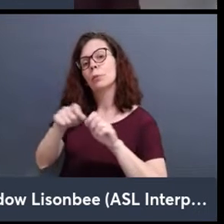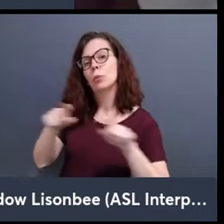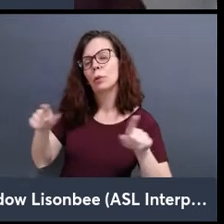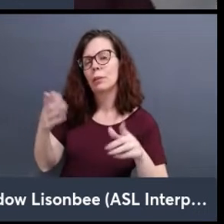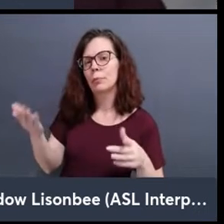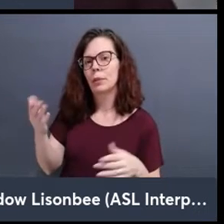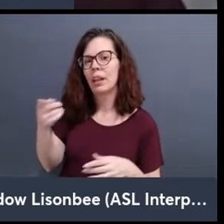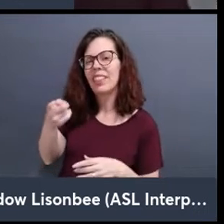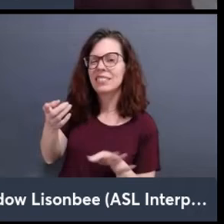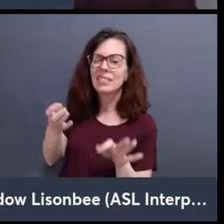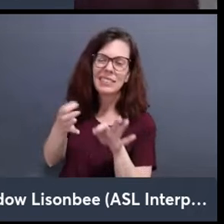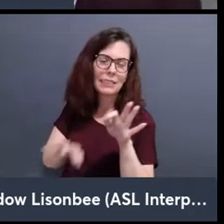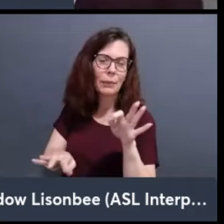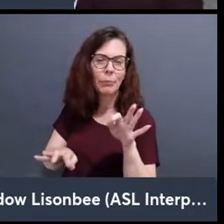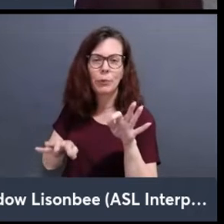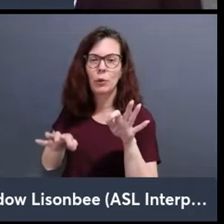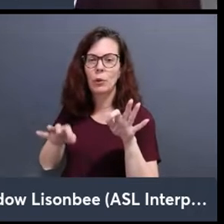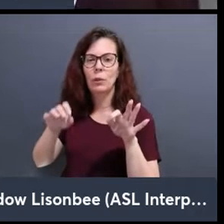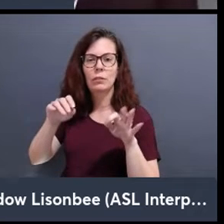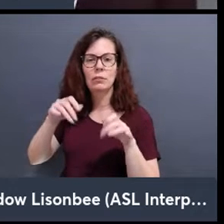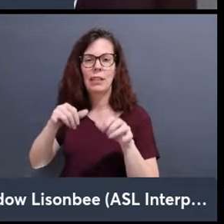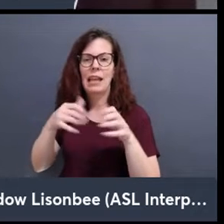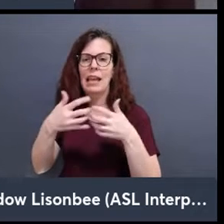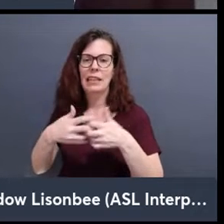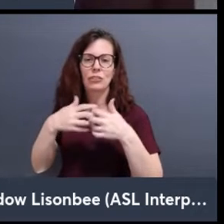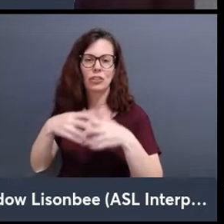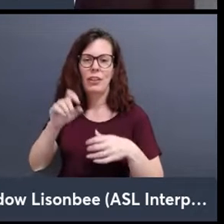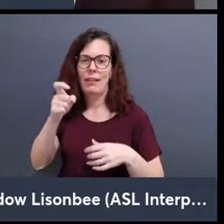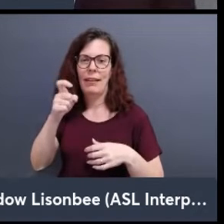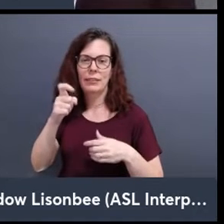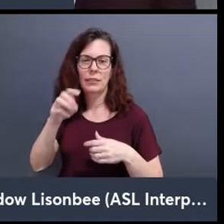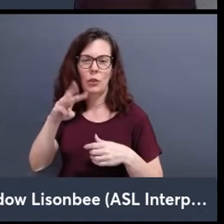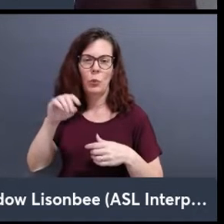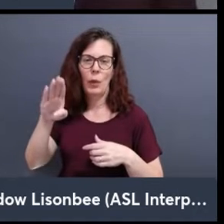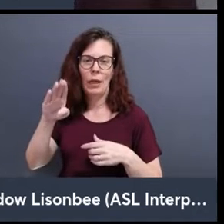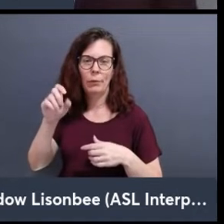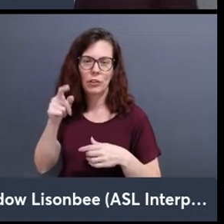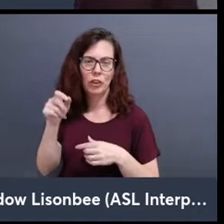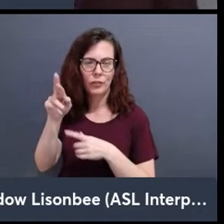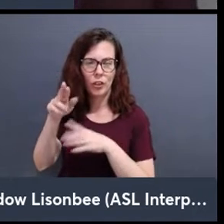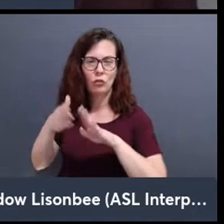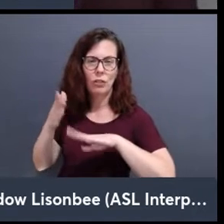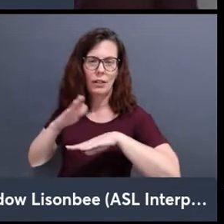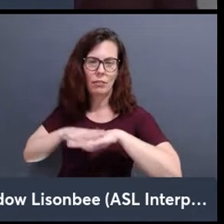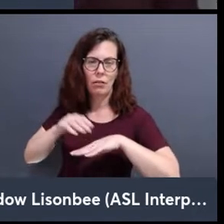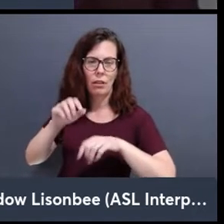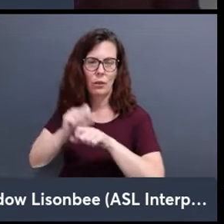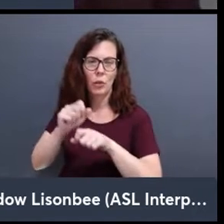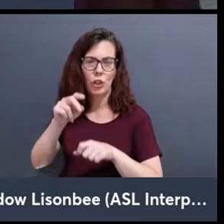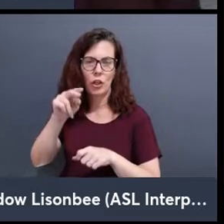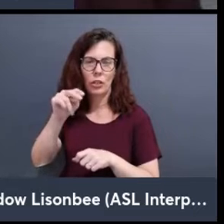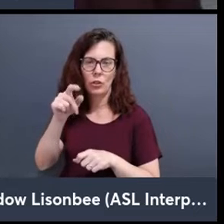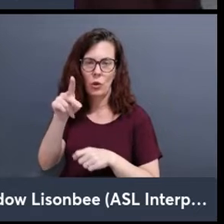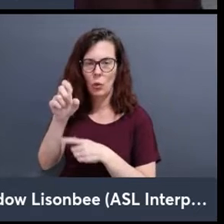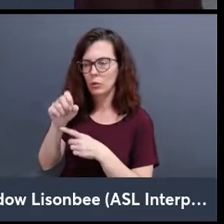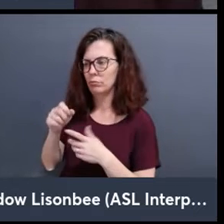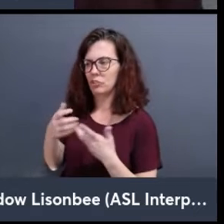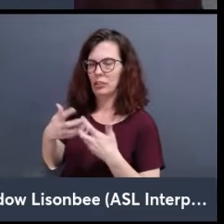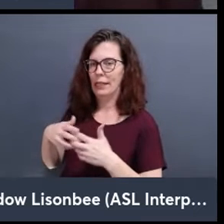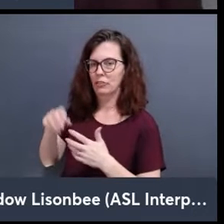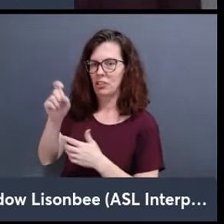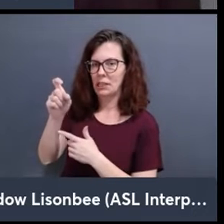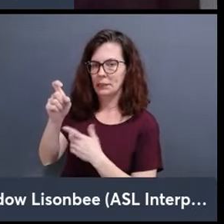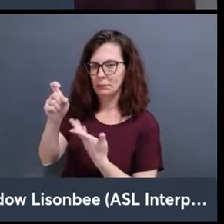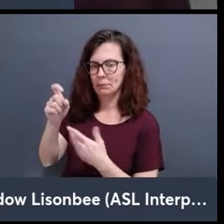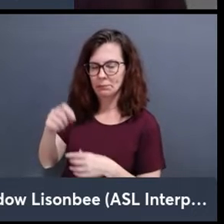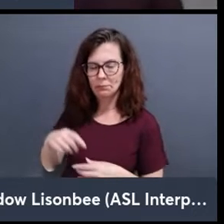very simple Nginx web server that's running on the worker node, and it's just Nginx. And so